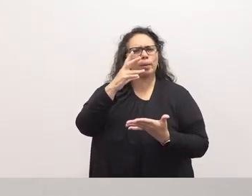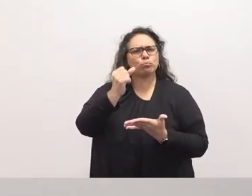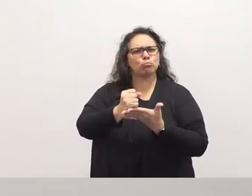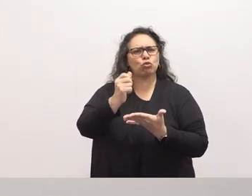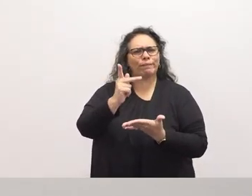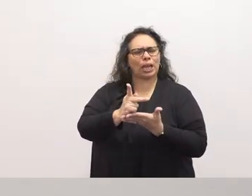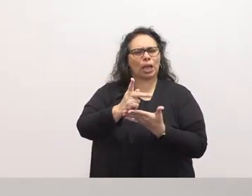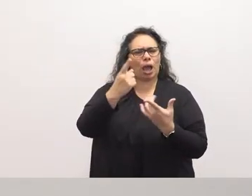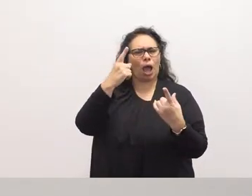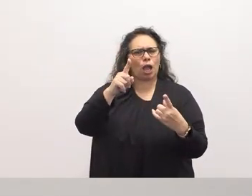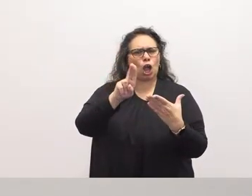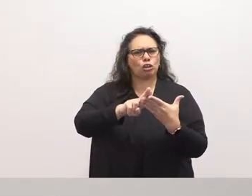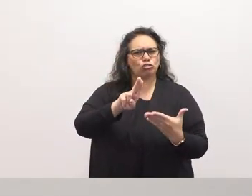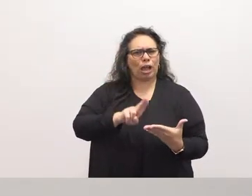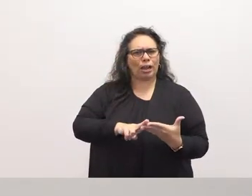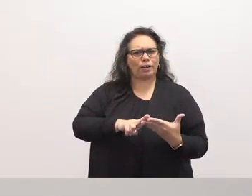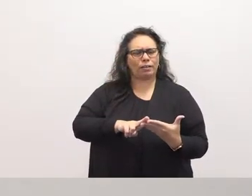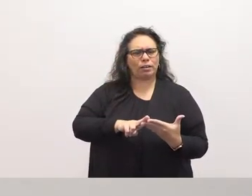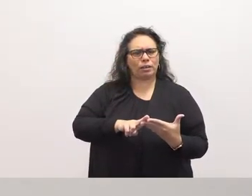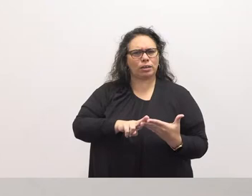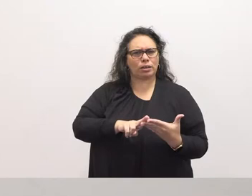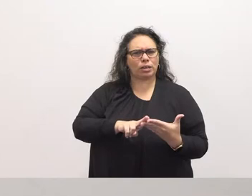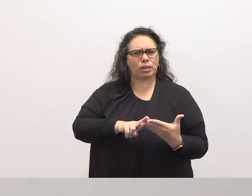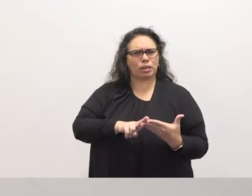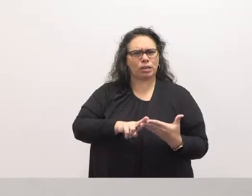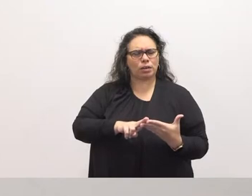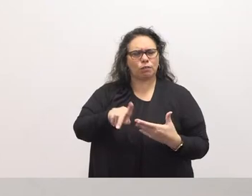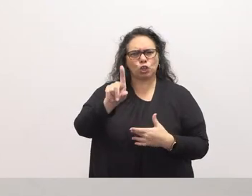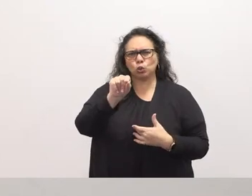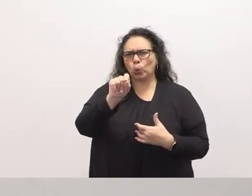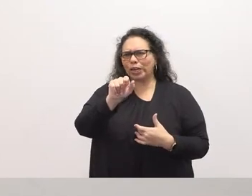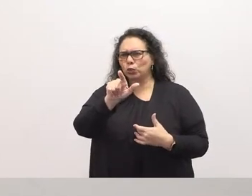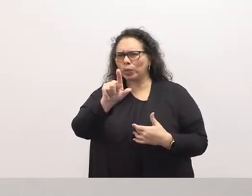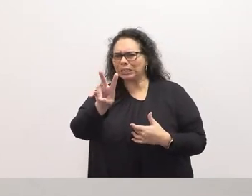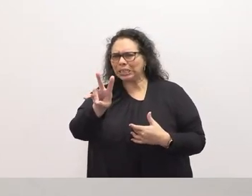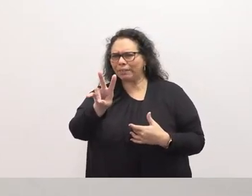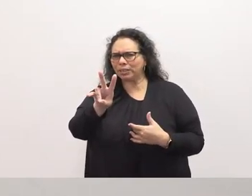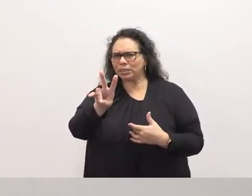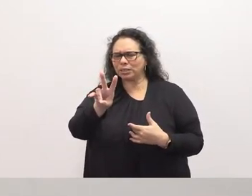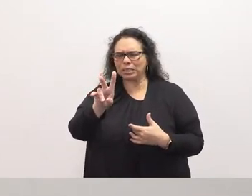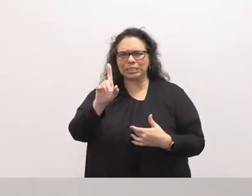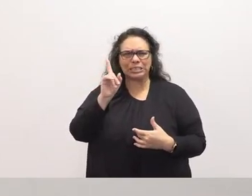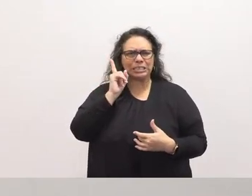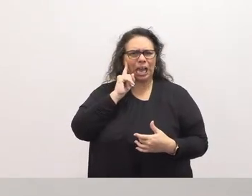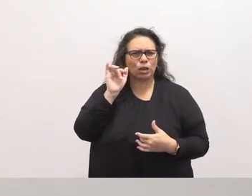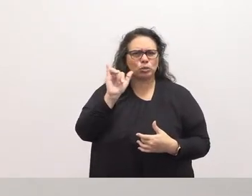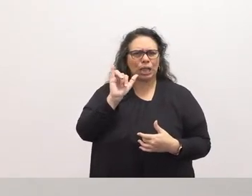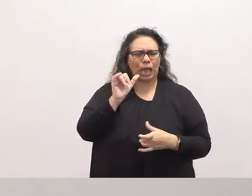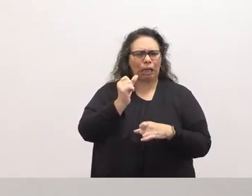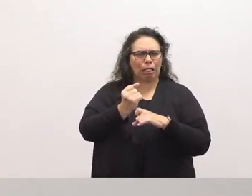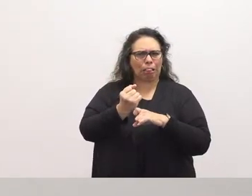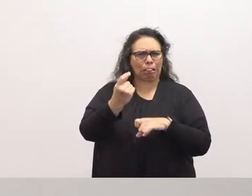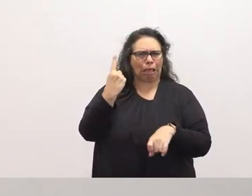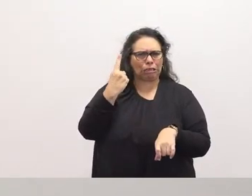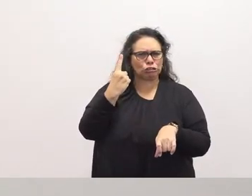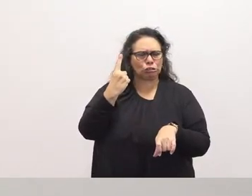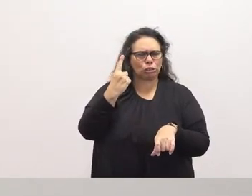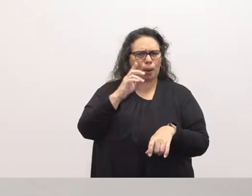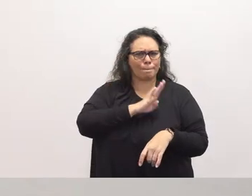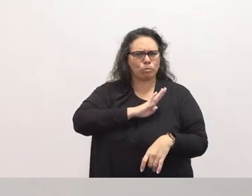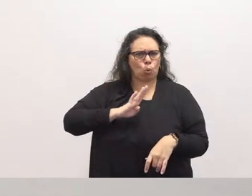contract for 2027? So it sounds like last year the board